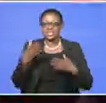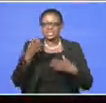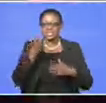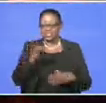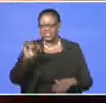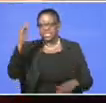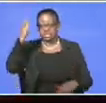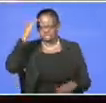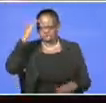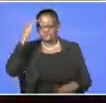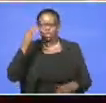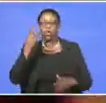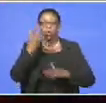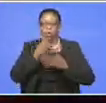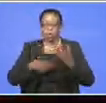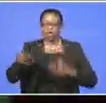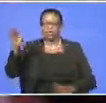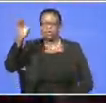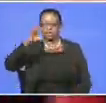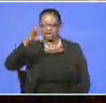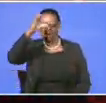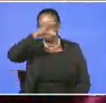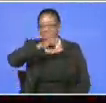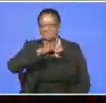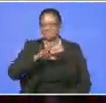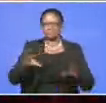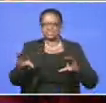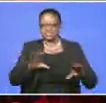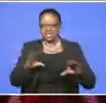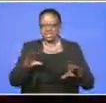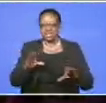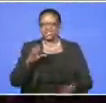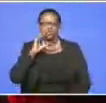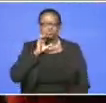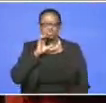full well what Carnival does for a destination. Crystal Darling, CNS Network News.